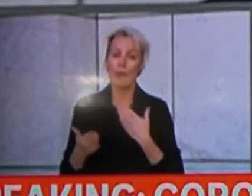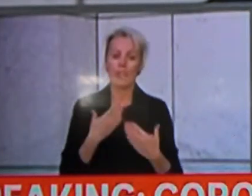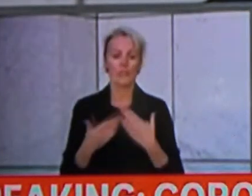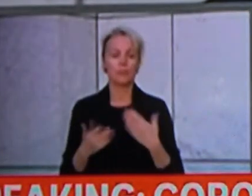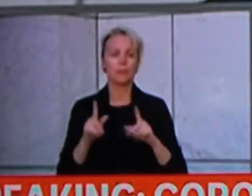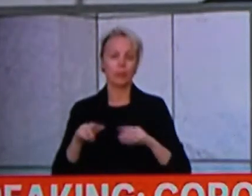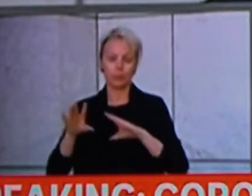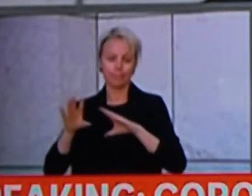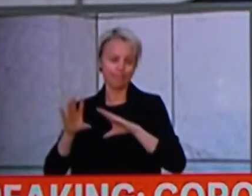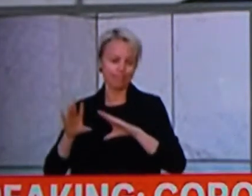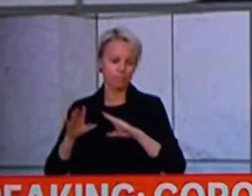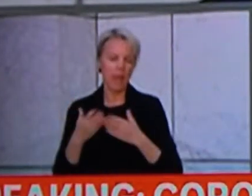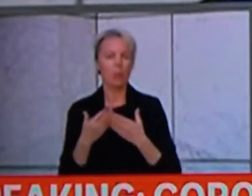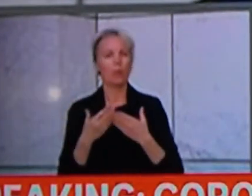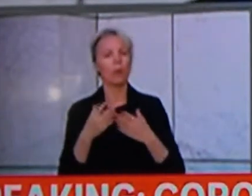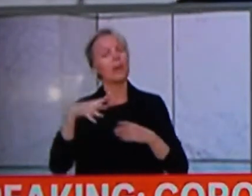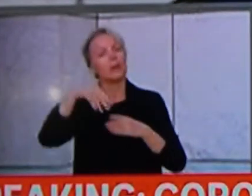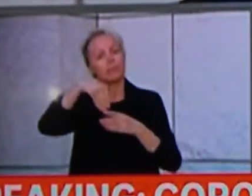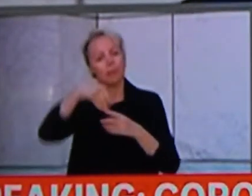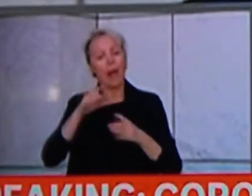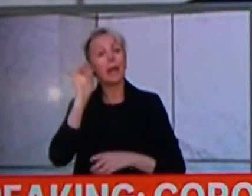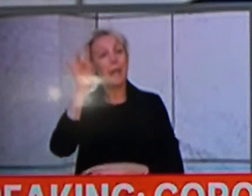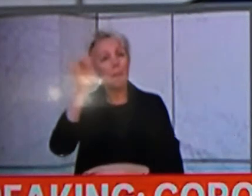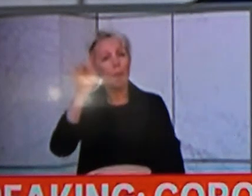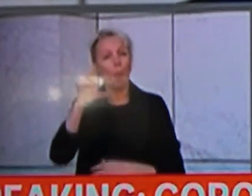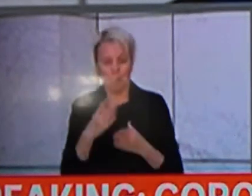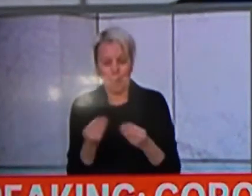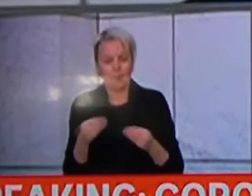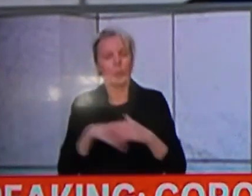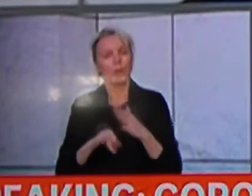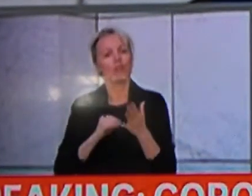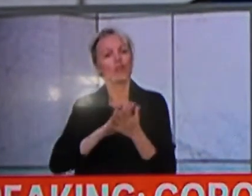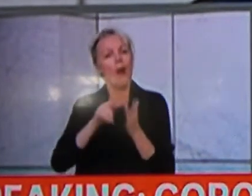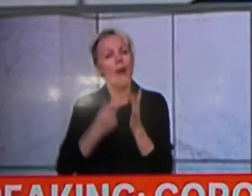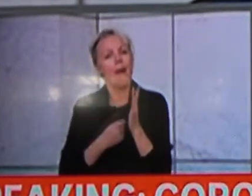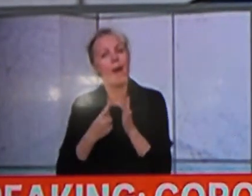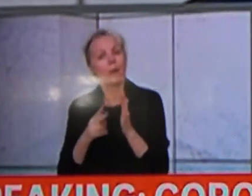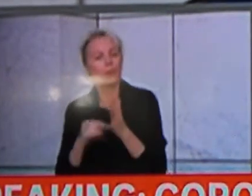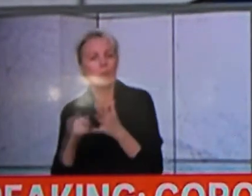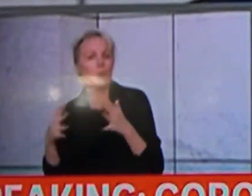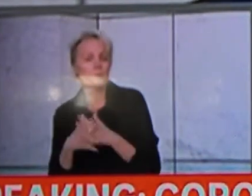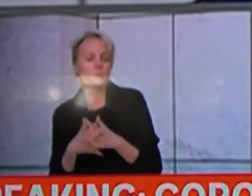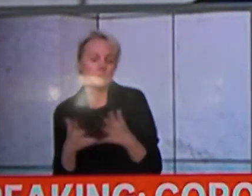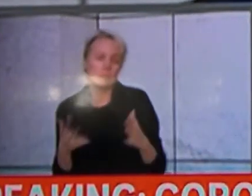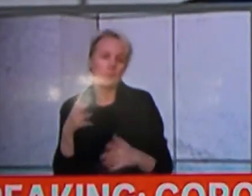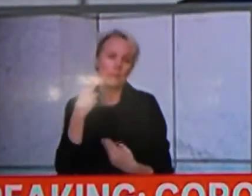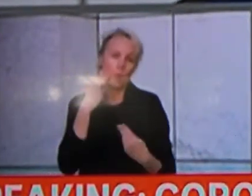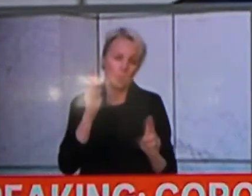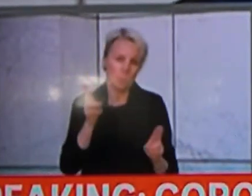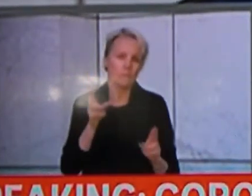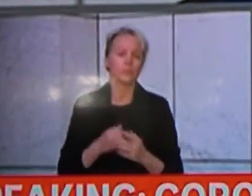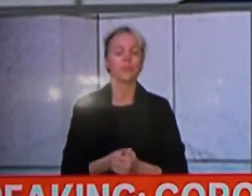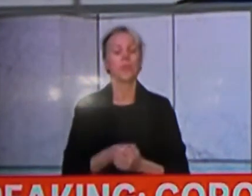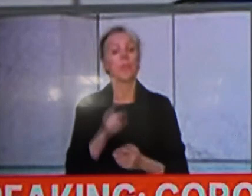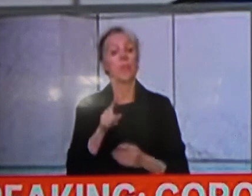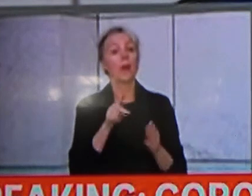wide participation sport, netball's been cancelled in the Shire, things like that, and that's to be expected. But in terms of the